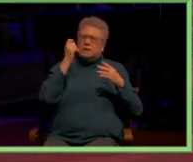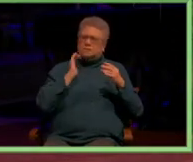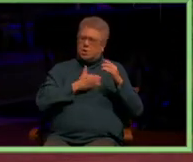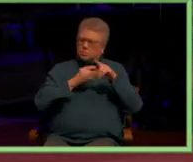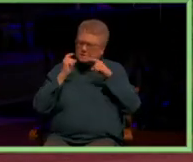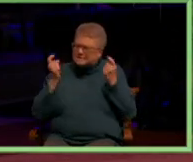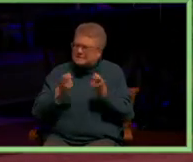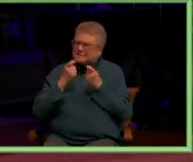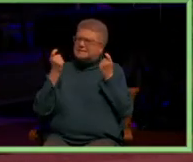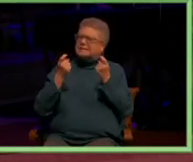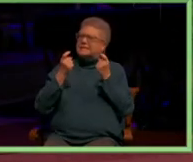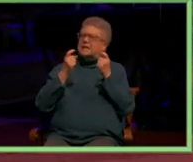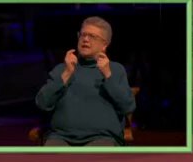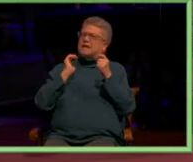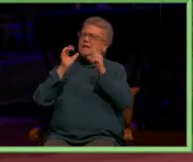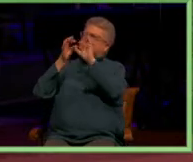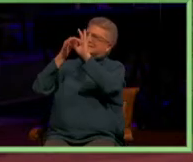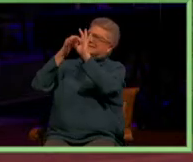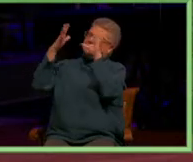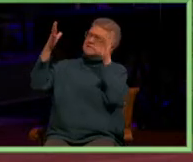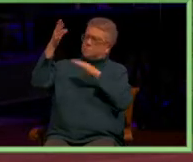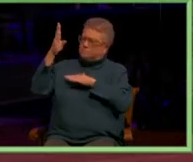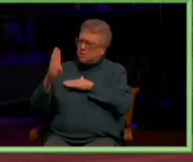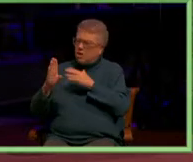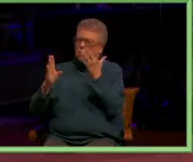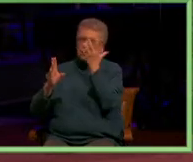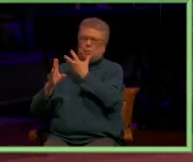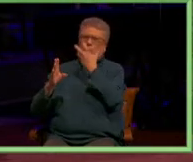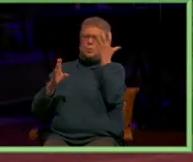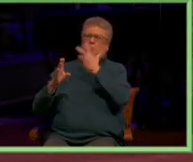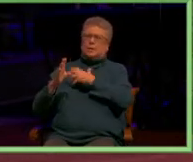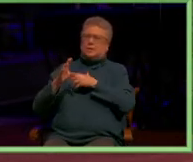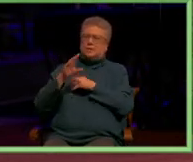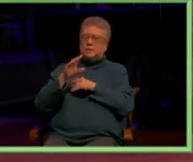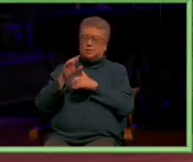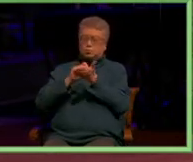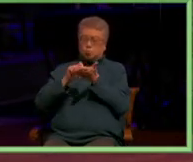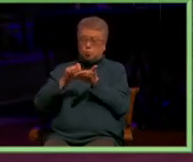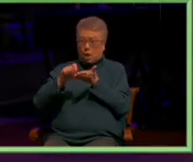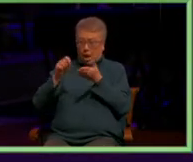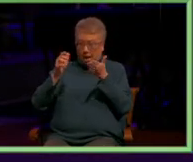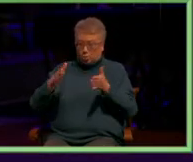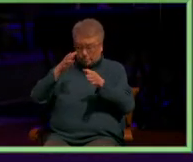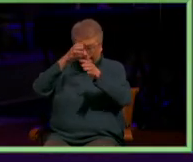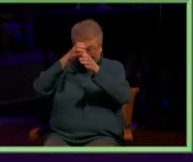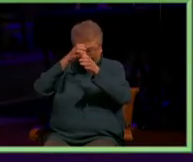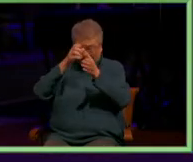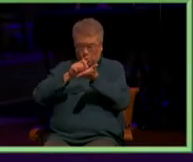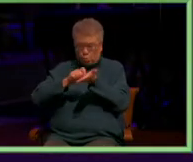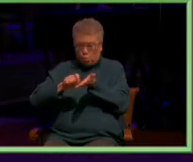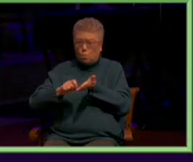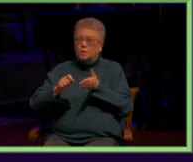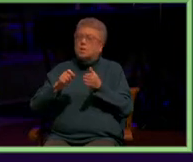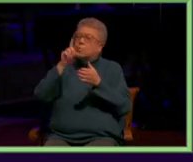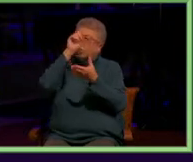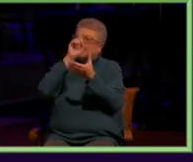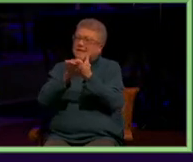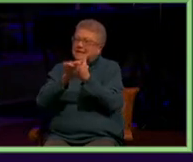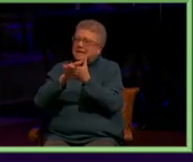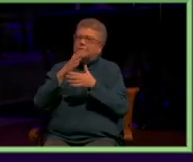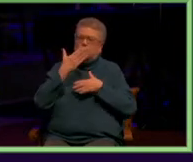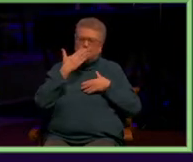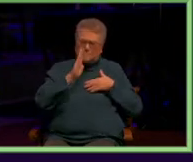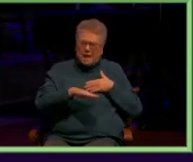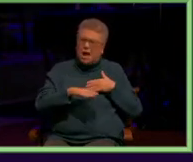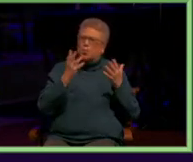and our depravity and our separation from God. In fact, A.W. Tozer would write this. He would say, "Until we believe that we are as bad as God says